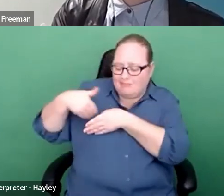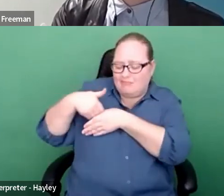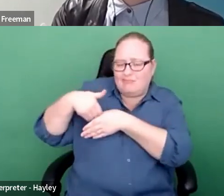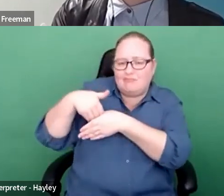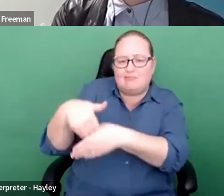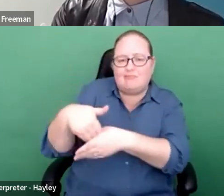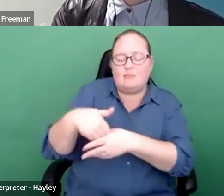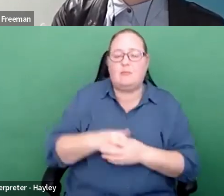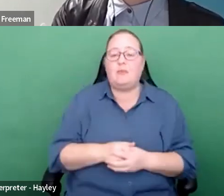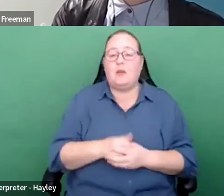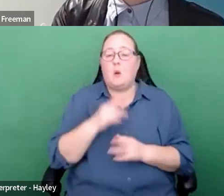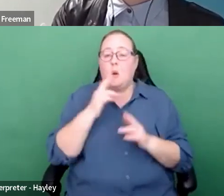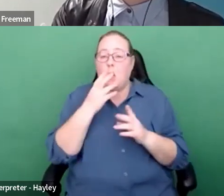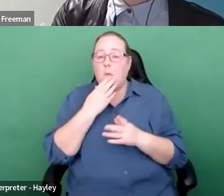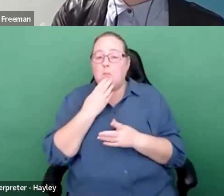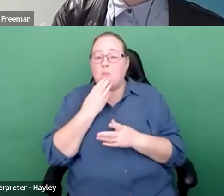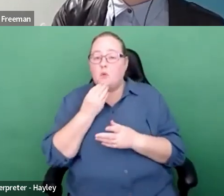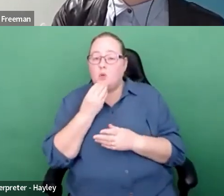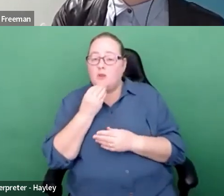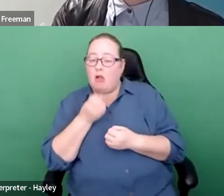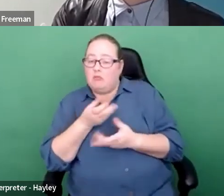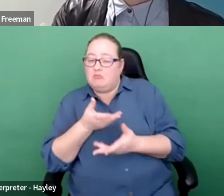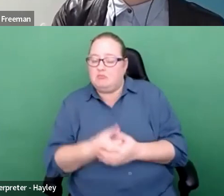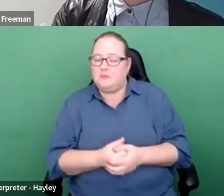again for your question.